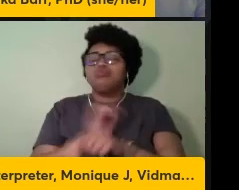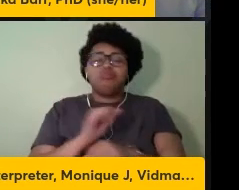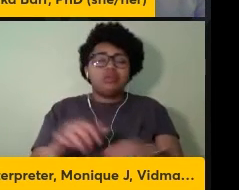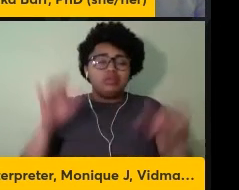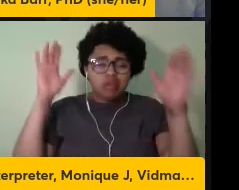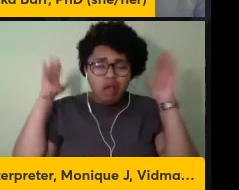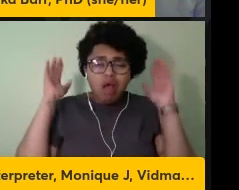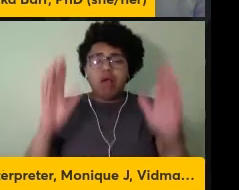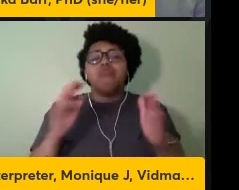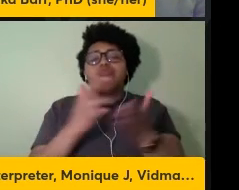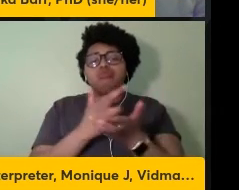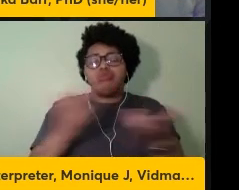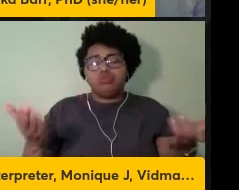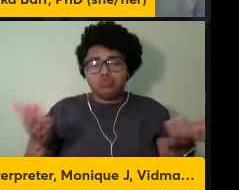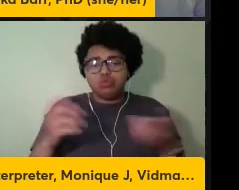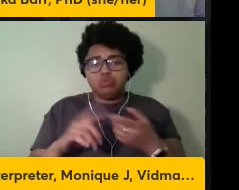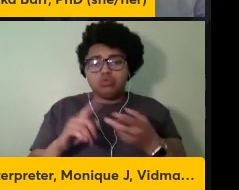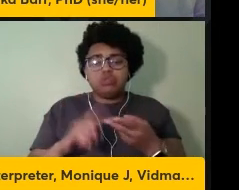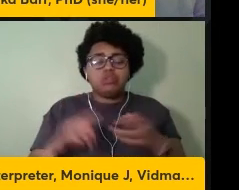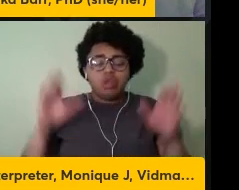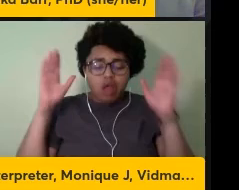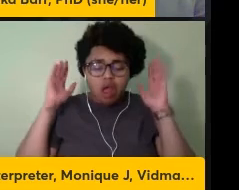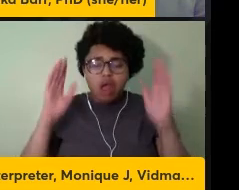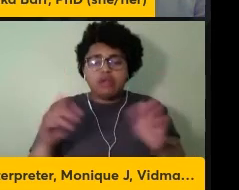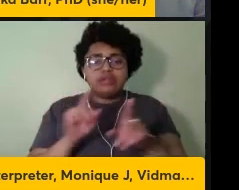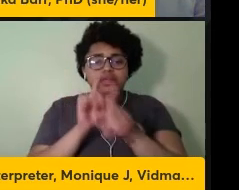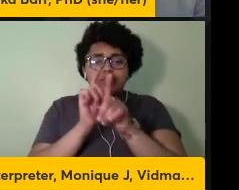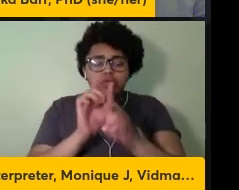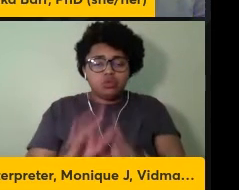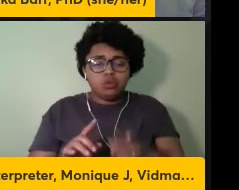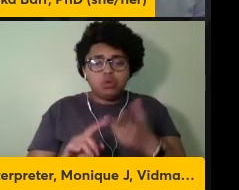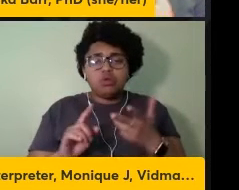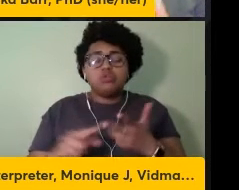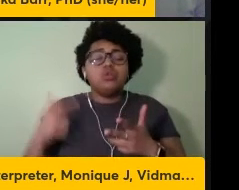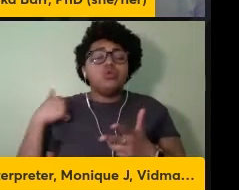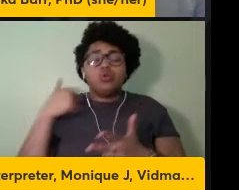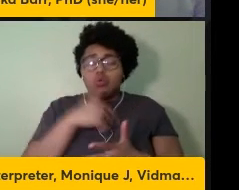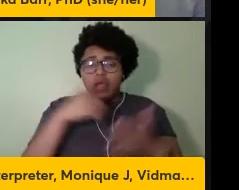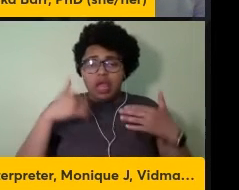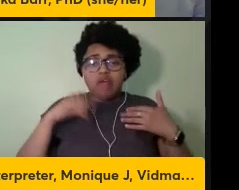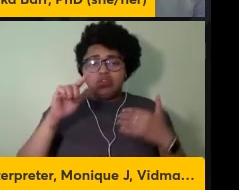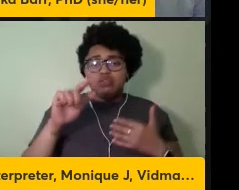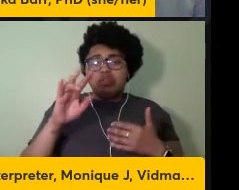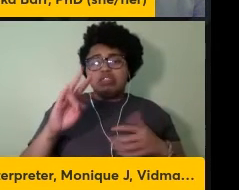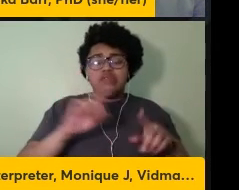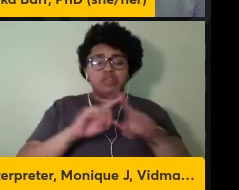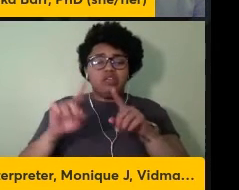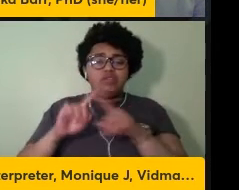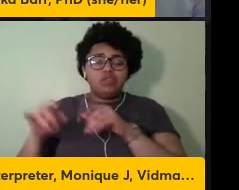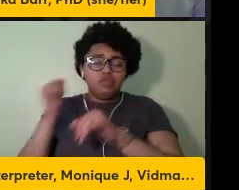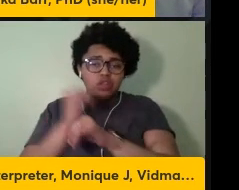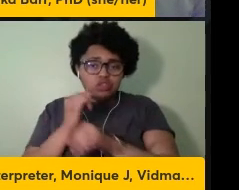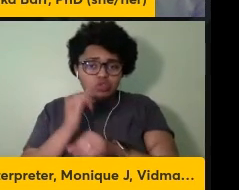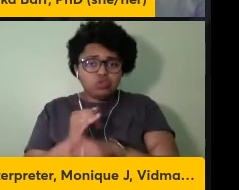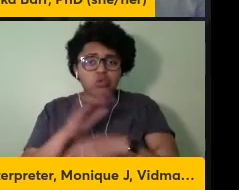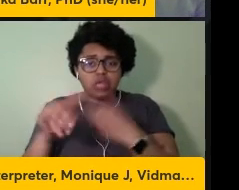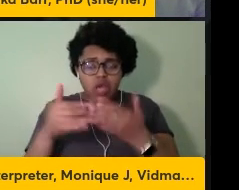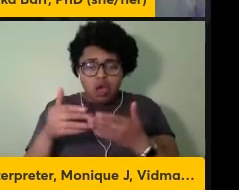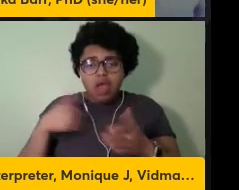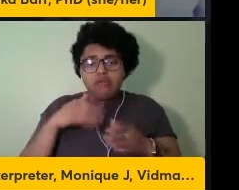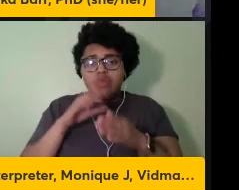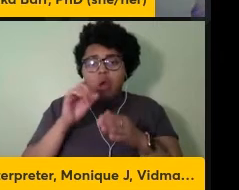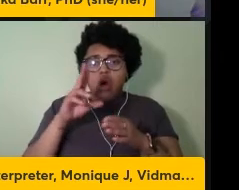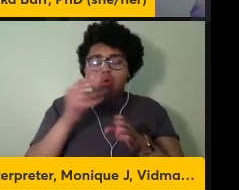outstanding mentors. We have 27 different institutes, and all of those institutes have their own specialty areas. So they all have a number of